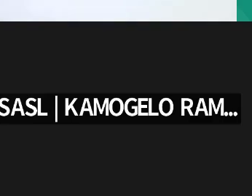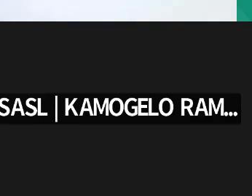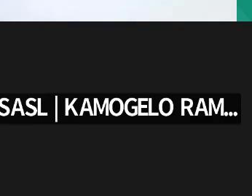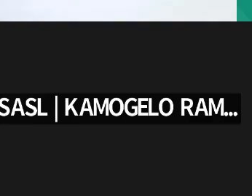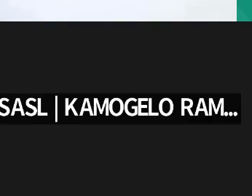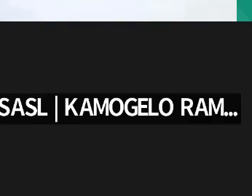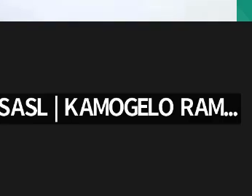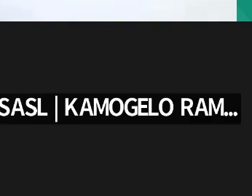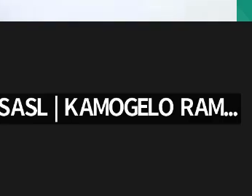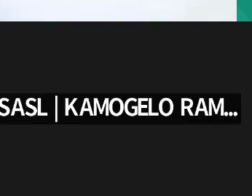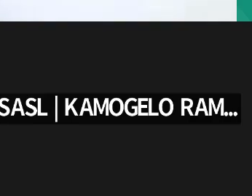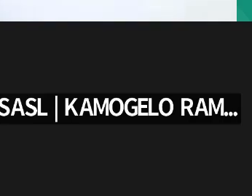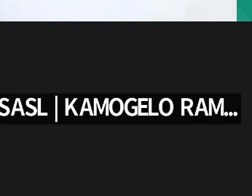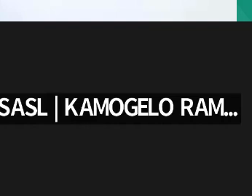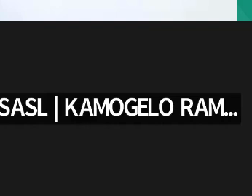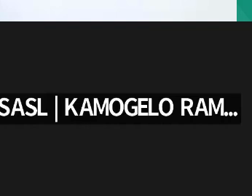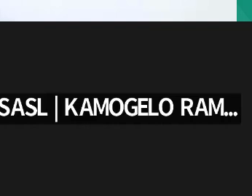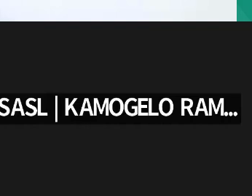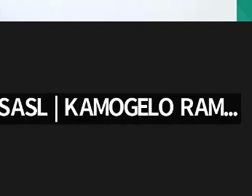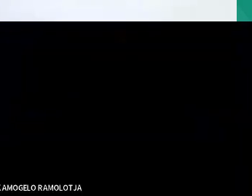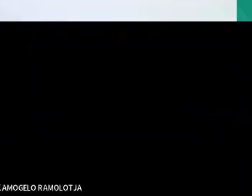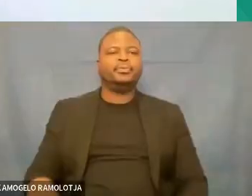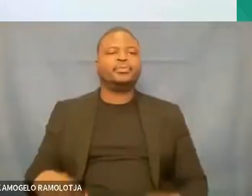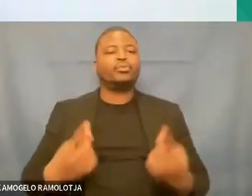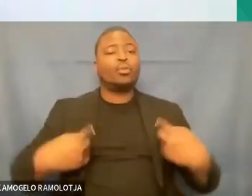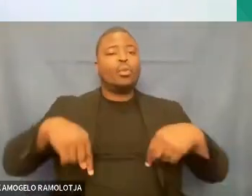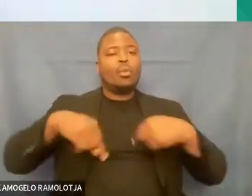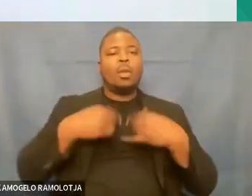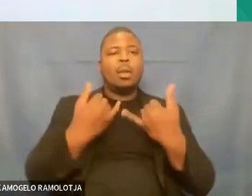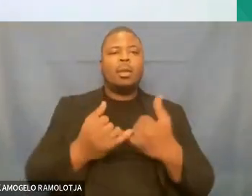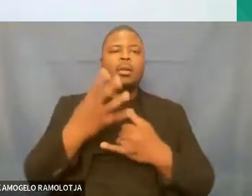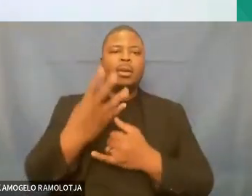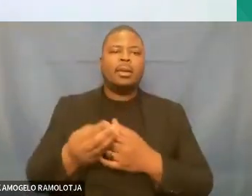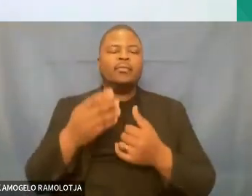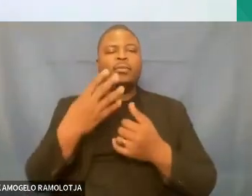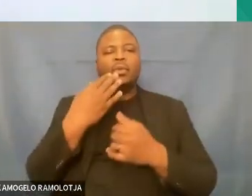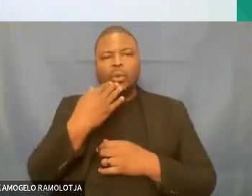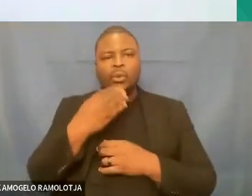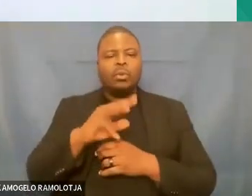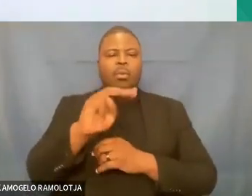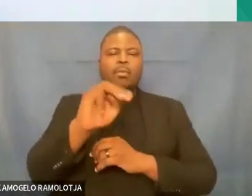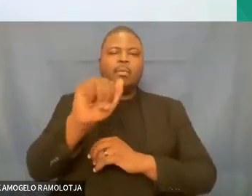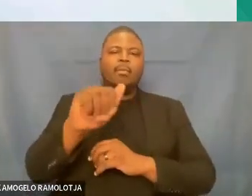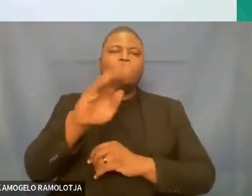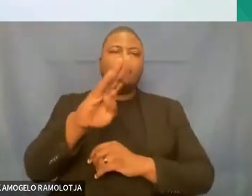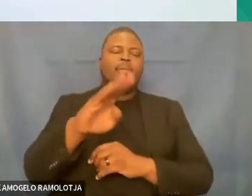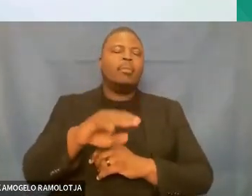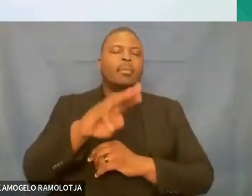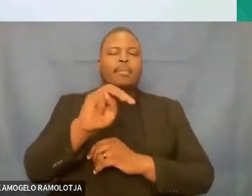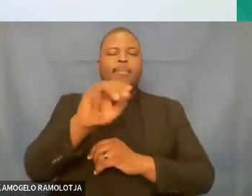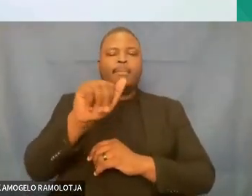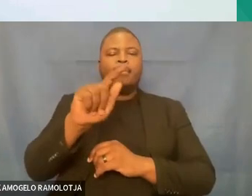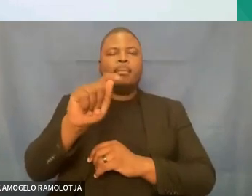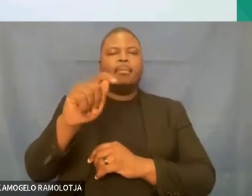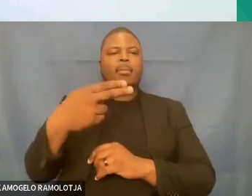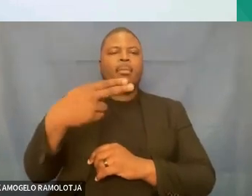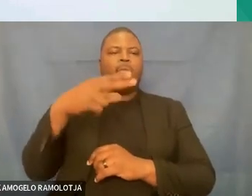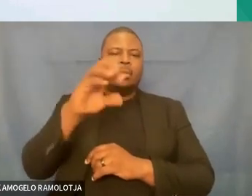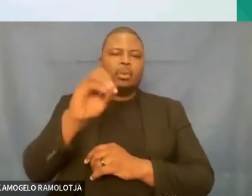the lovely Mmbatho Majuda from SANAC and Gauteng Office of the